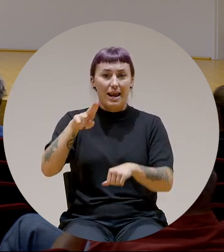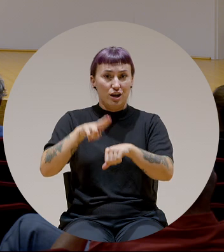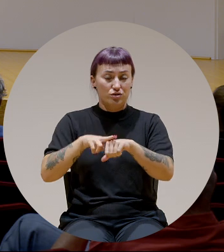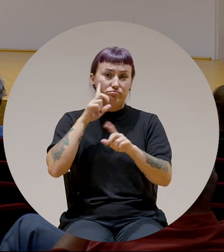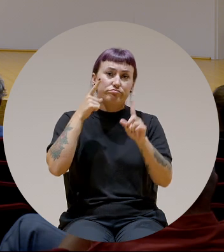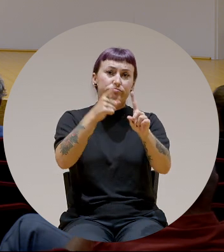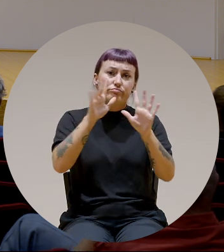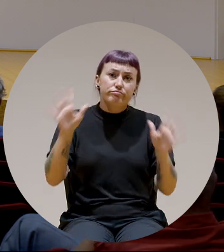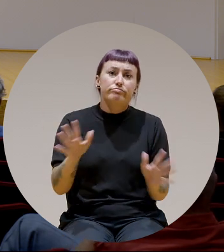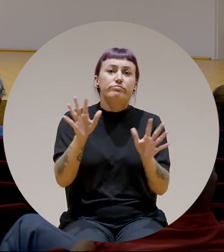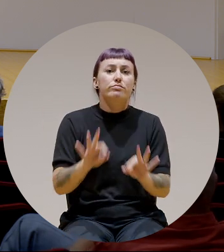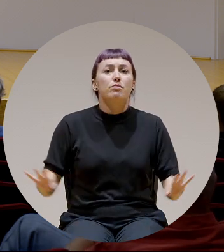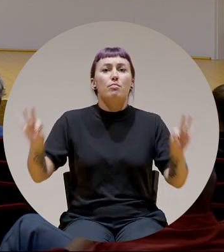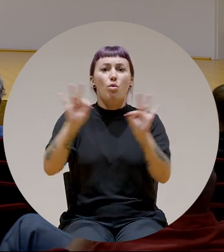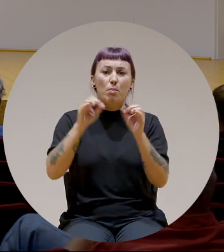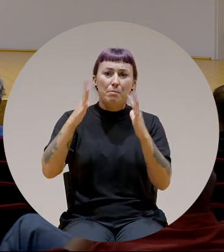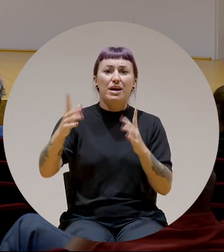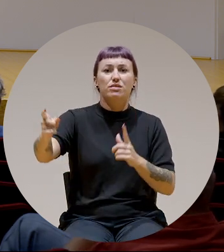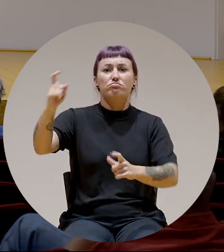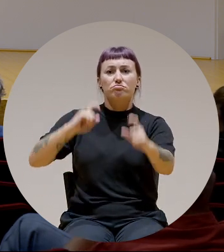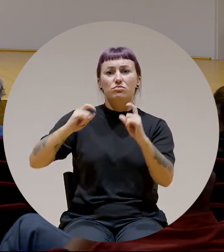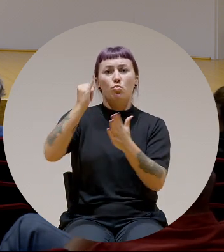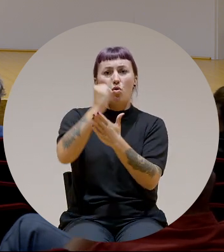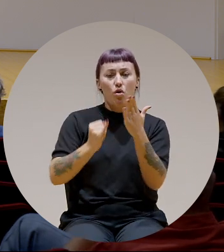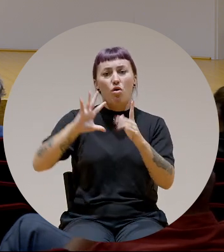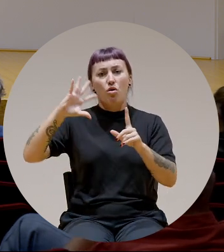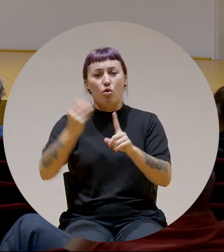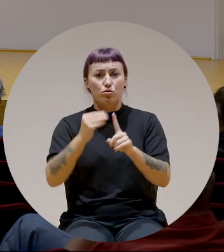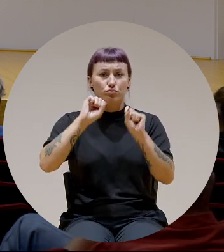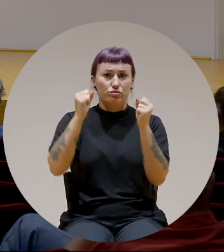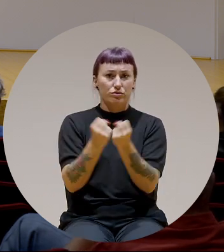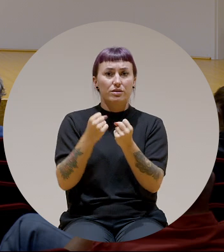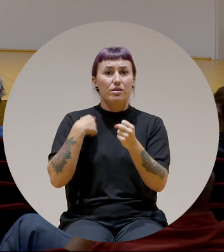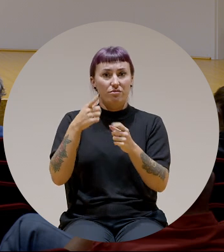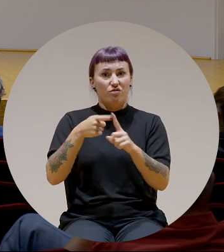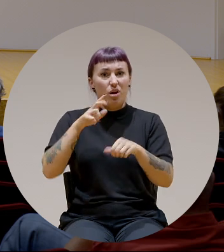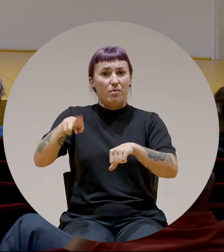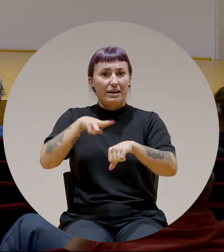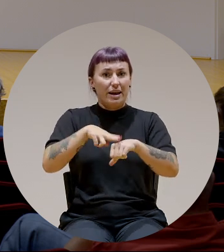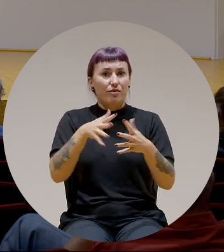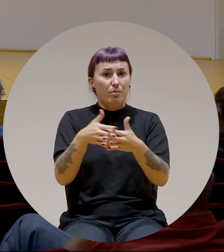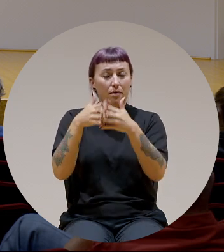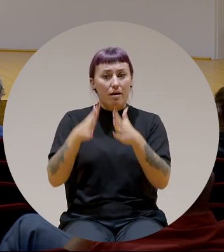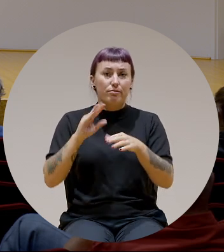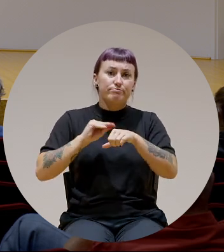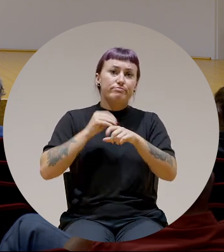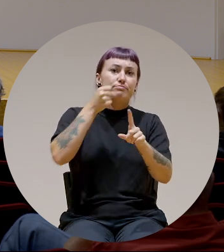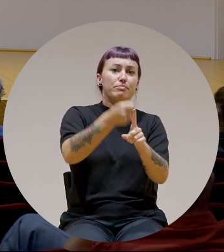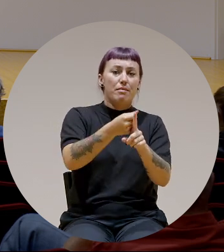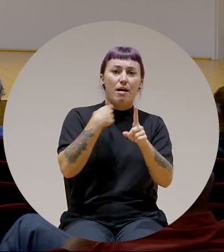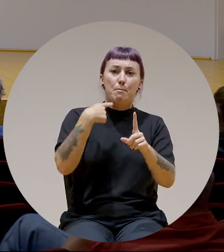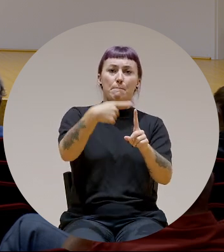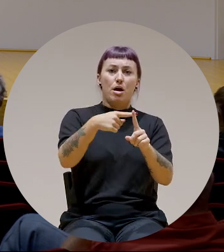to promote the important and myriad contributions to art, culture, and society of Native Americans to effect positive change